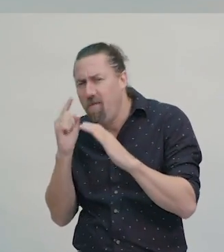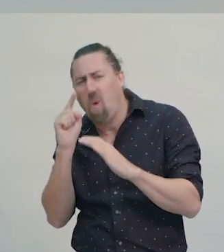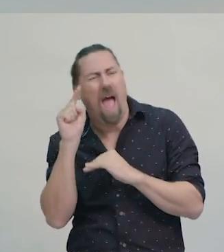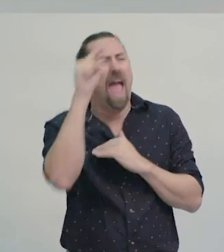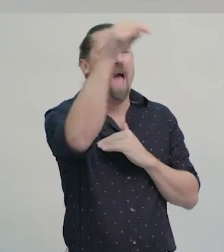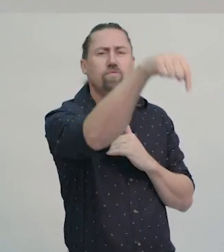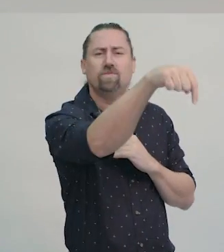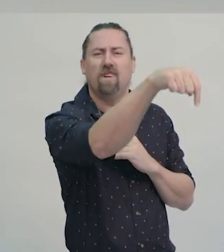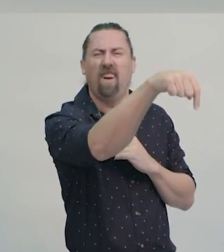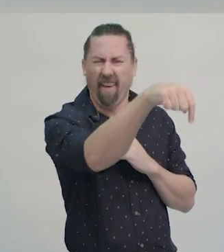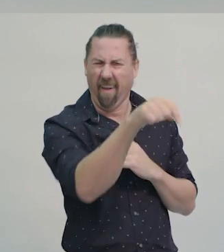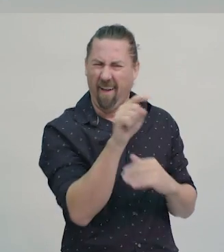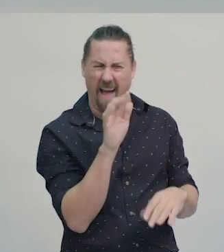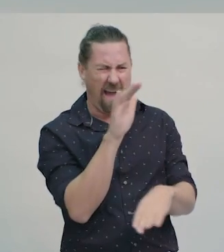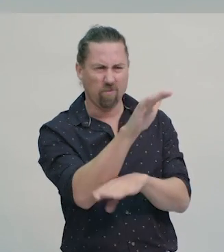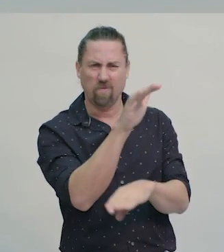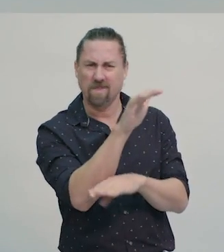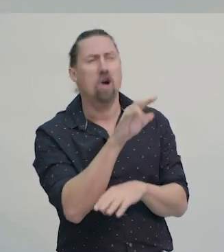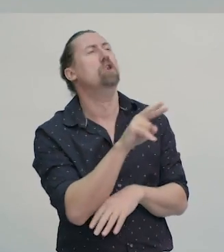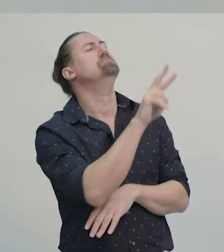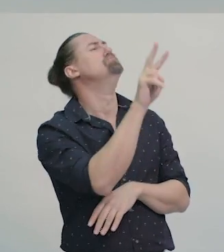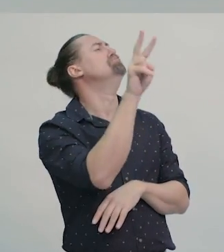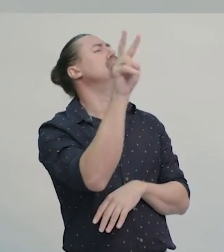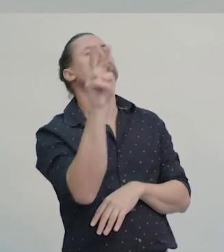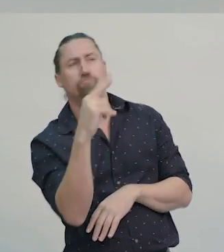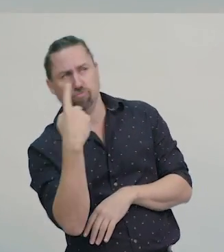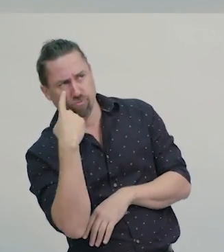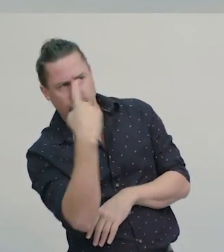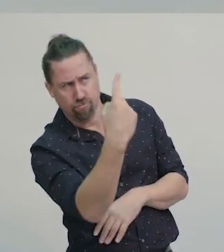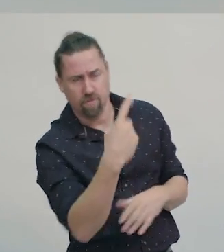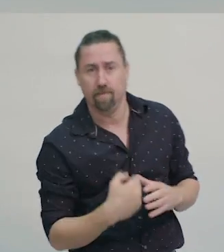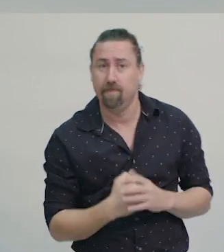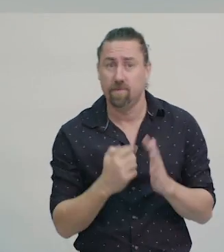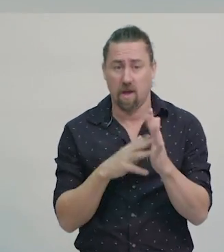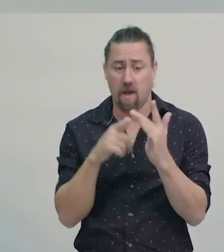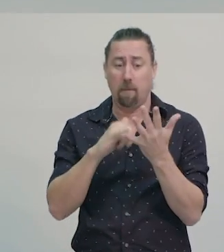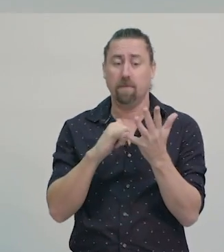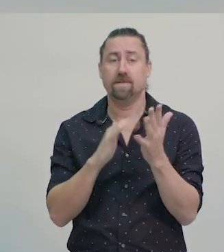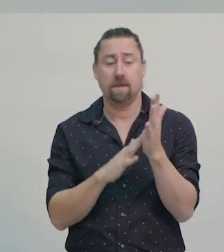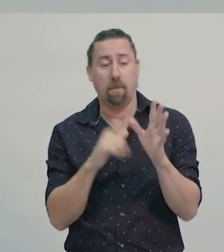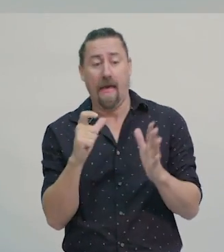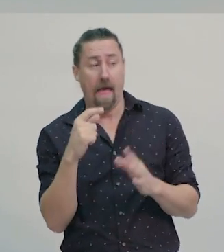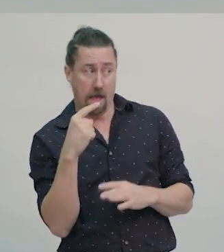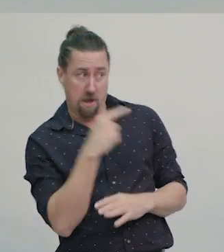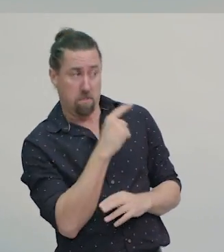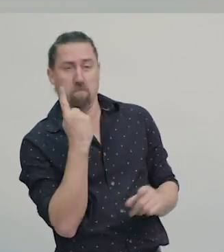at things carefully, we are observing. Let's say that word together.